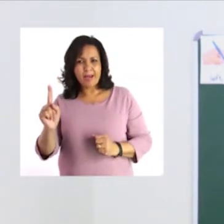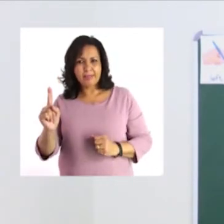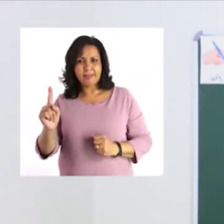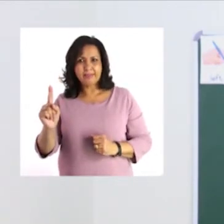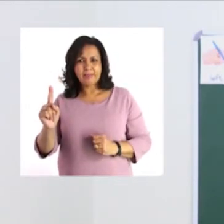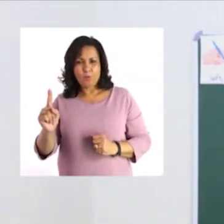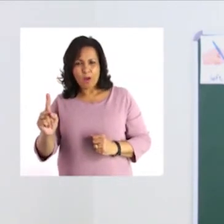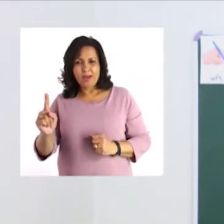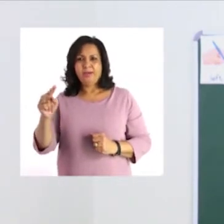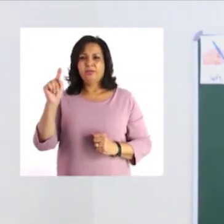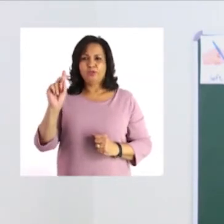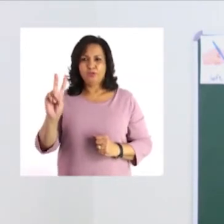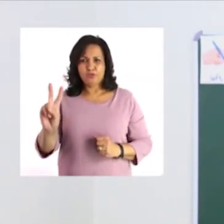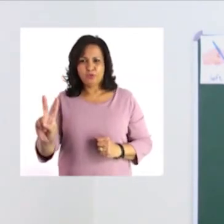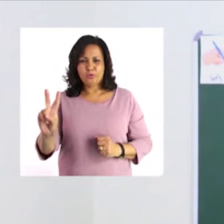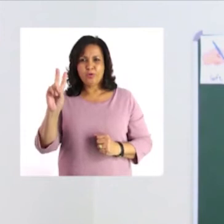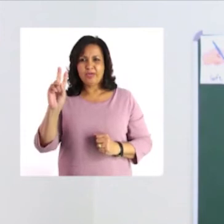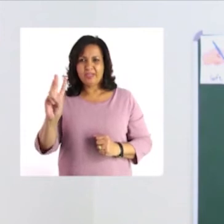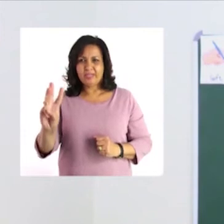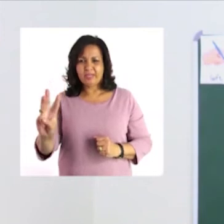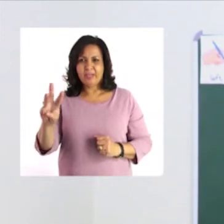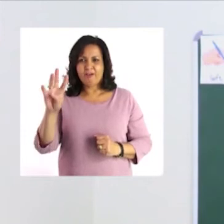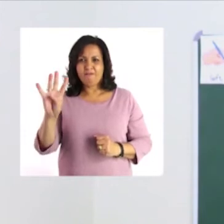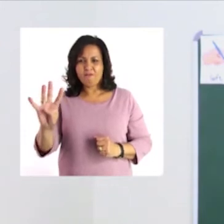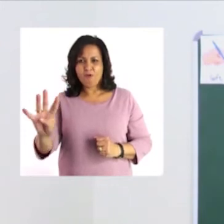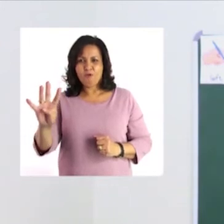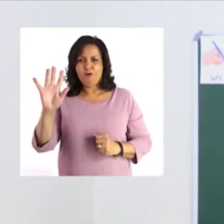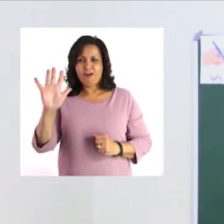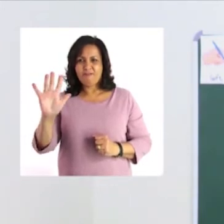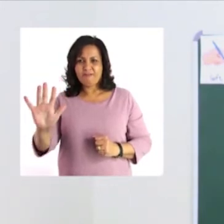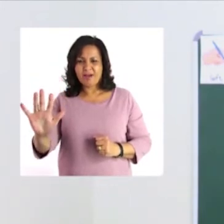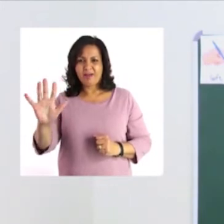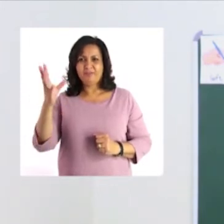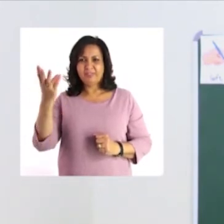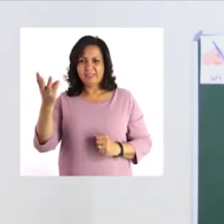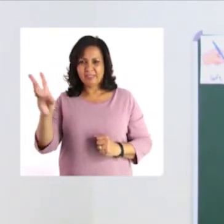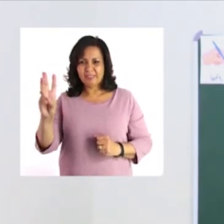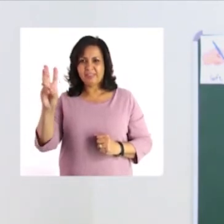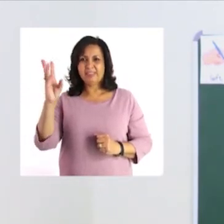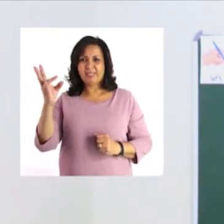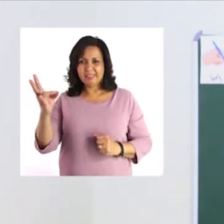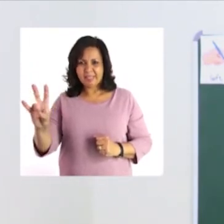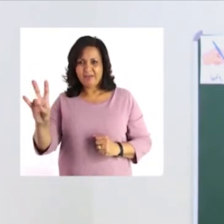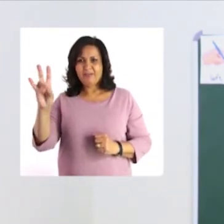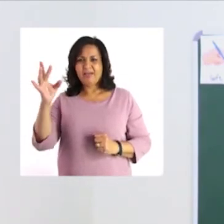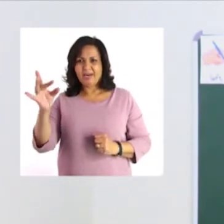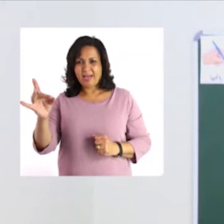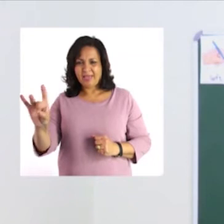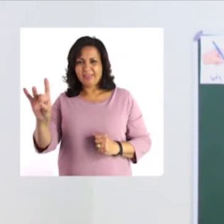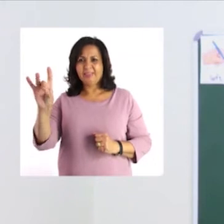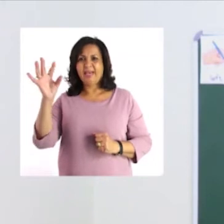count together. 1, 2, 3, 4, 5, 6,